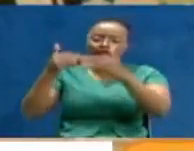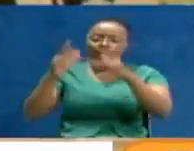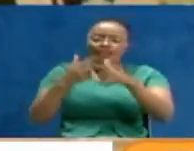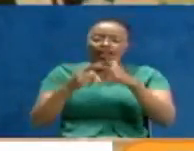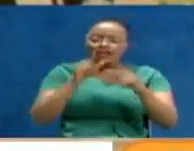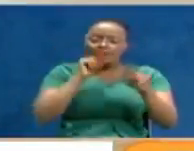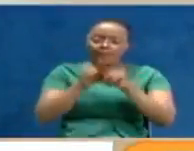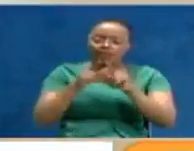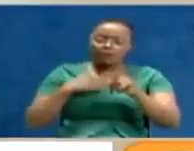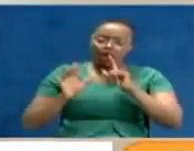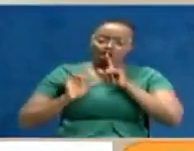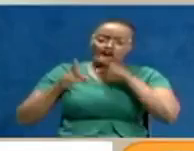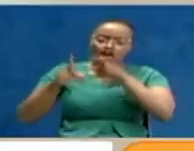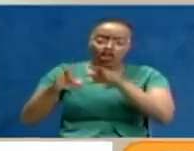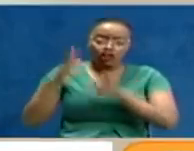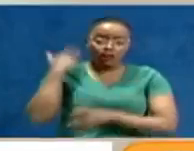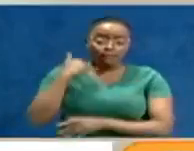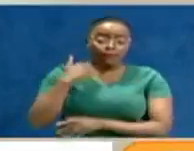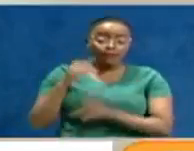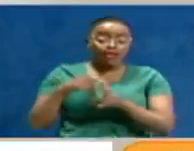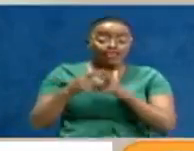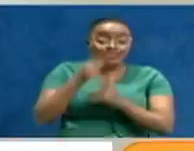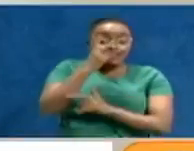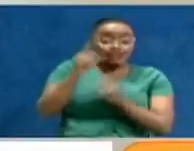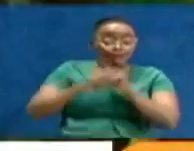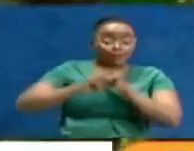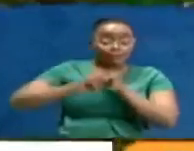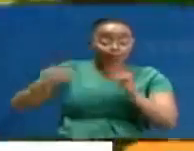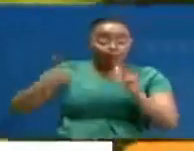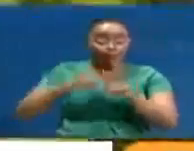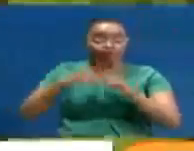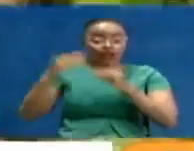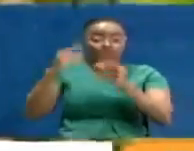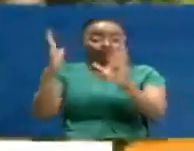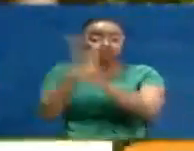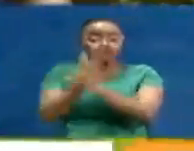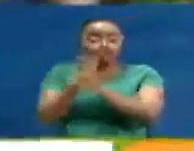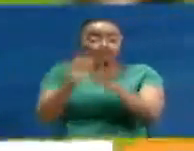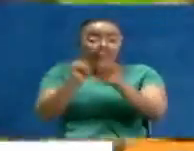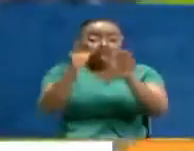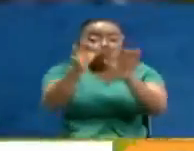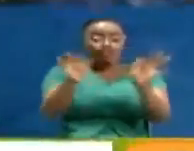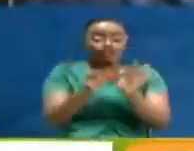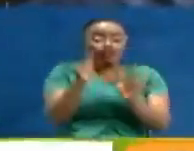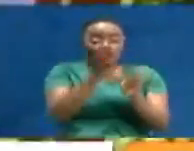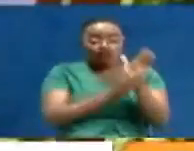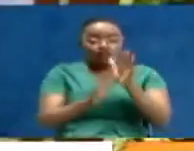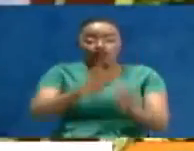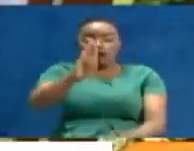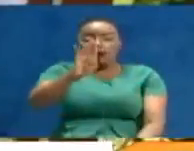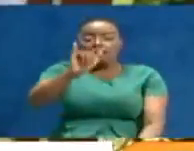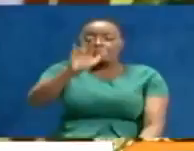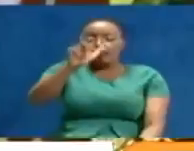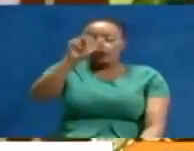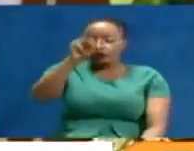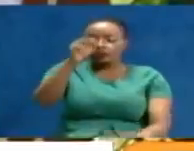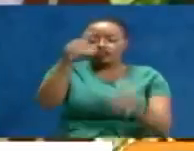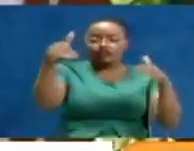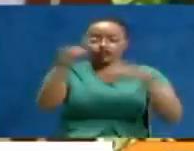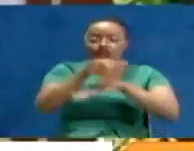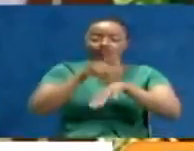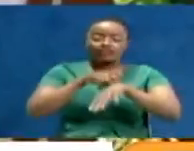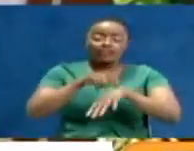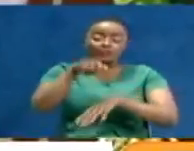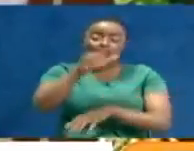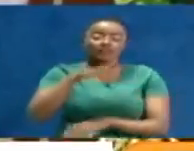yangu akanitapikia damu. The suspect fled from the scene and went into hiding as the family organized for Byron's funeral after he succumbed